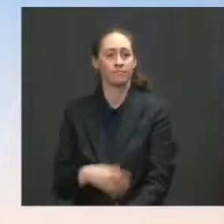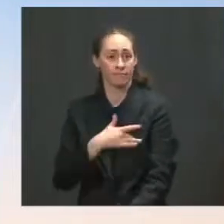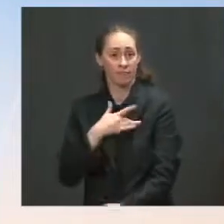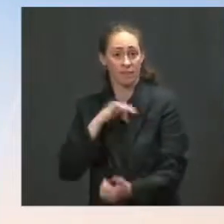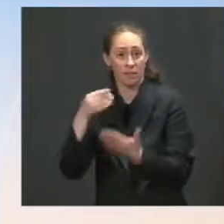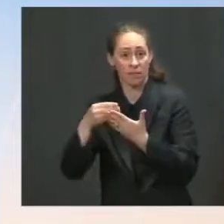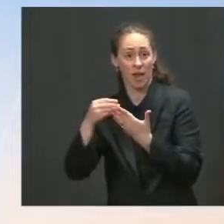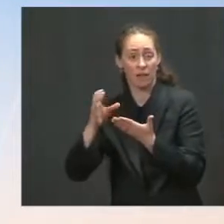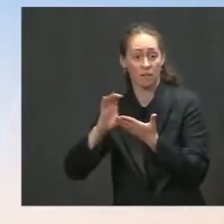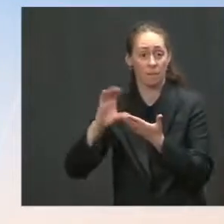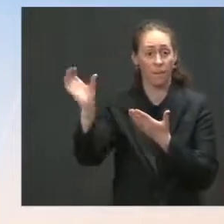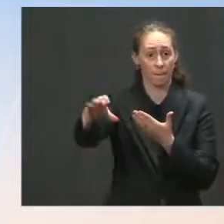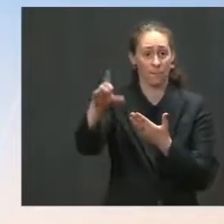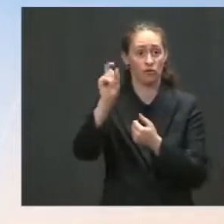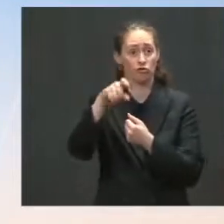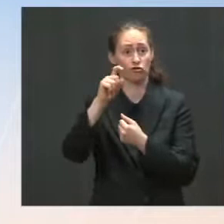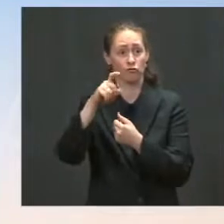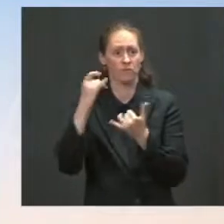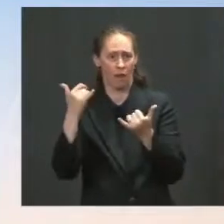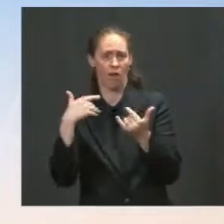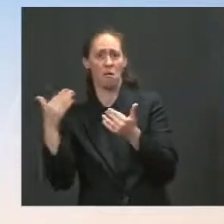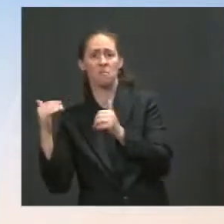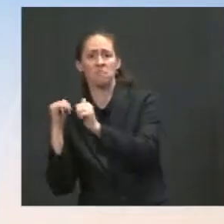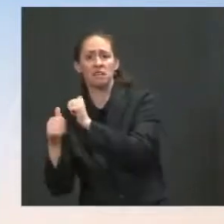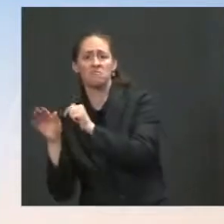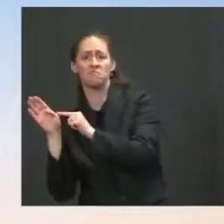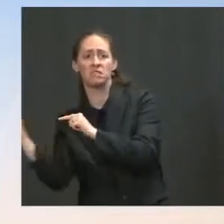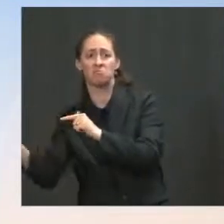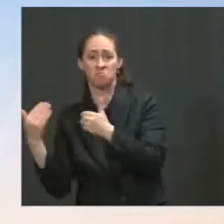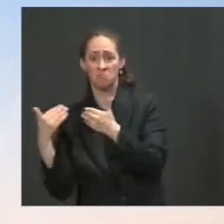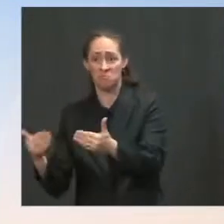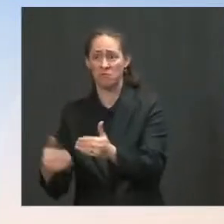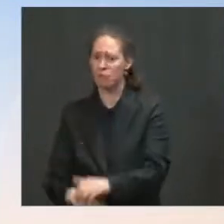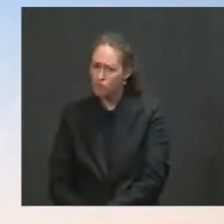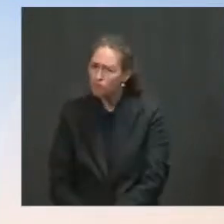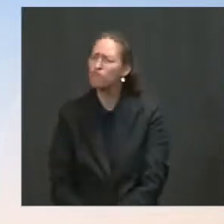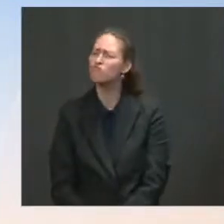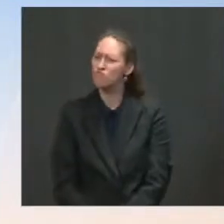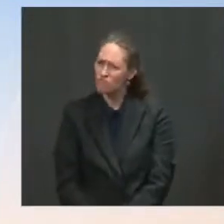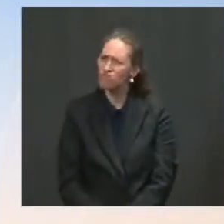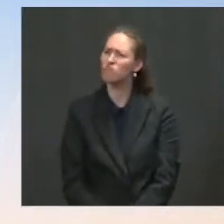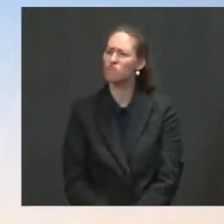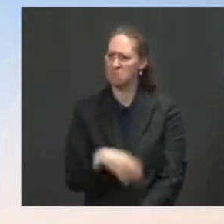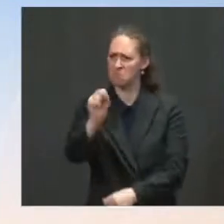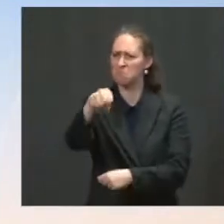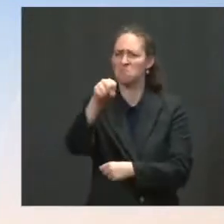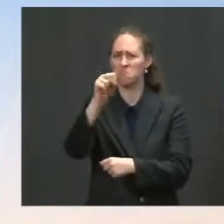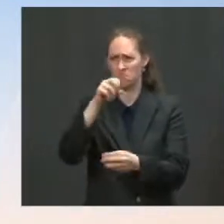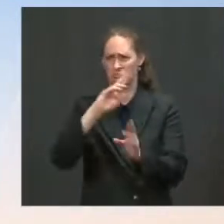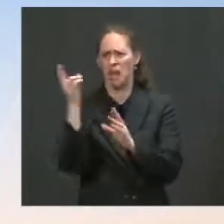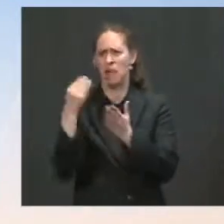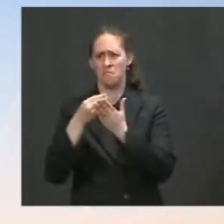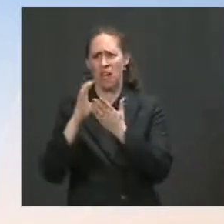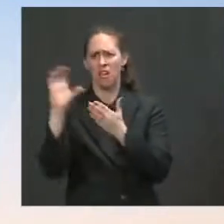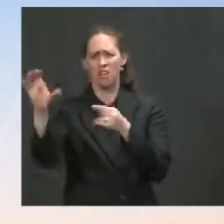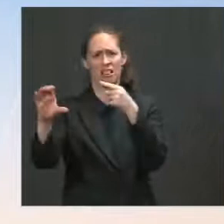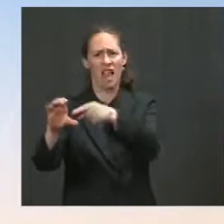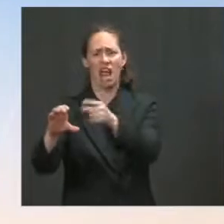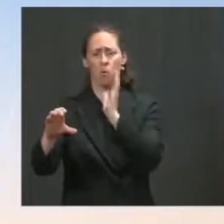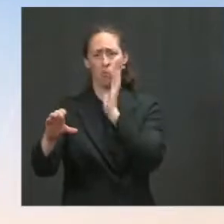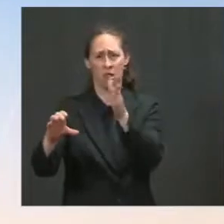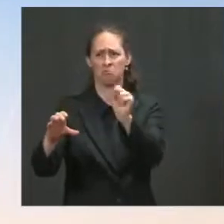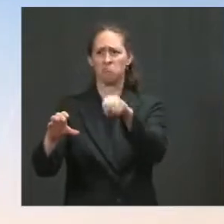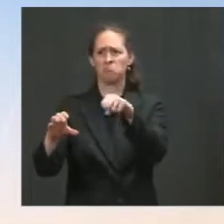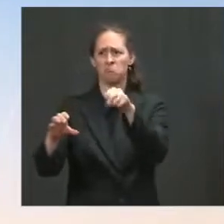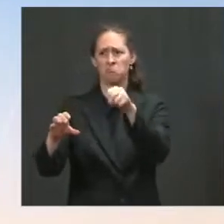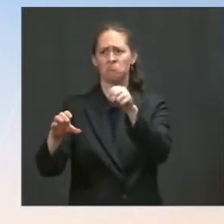confident there's going to be a historic amount of funding in the reconciliation package, and is pleased to see that. Afghanistan. Go ahead. To go back to Cori